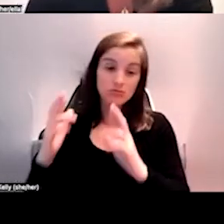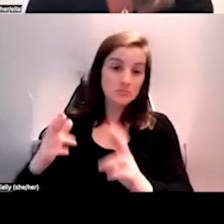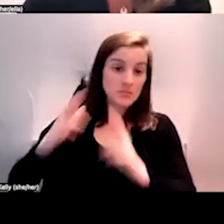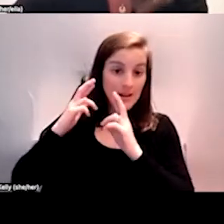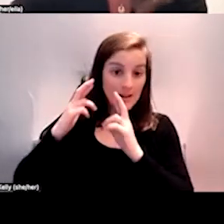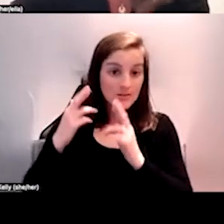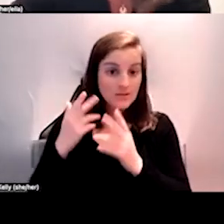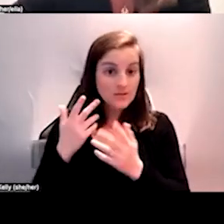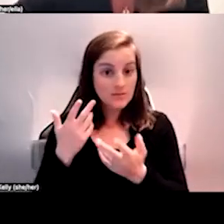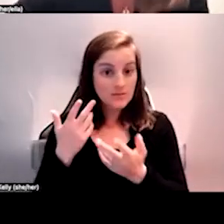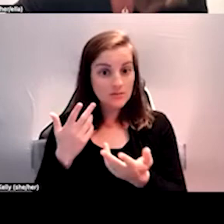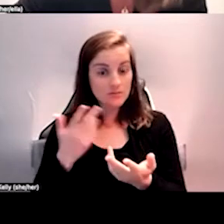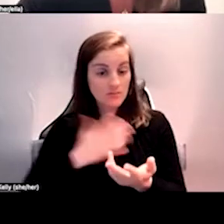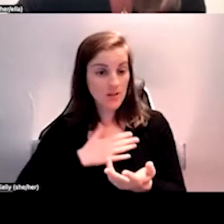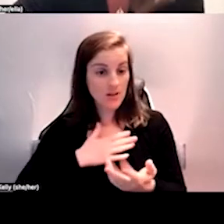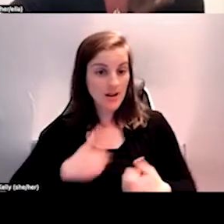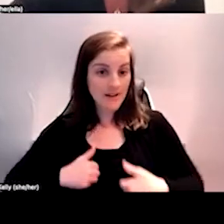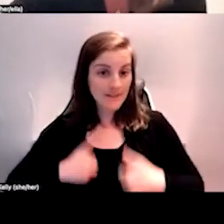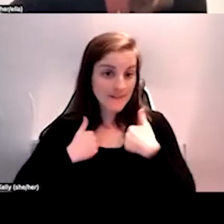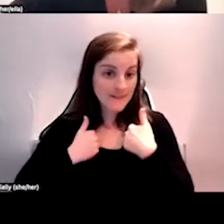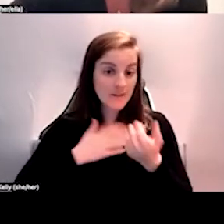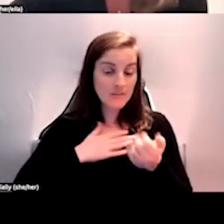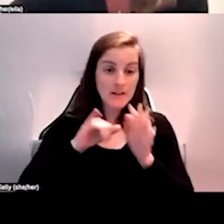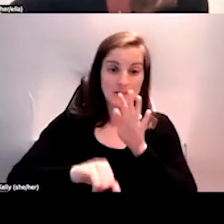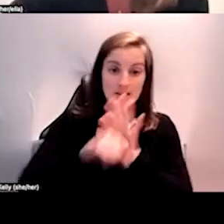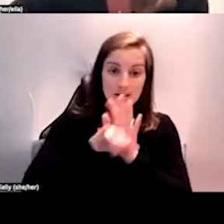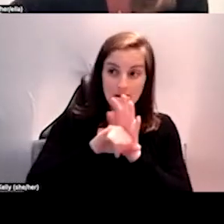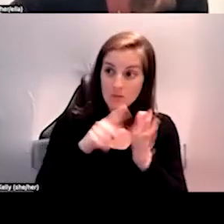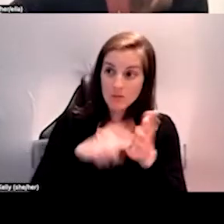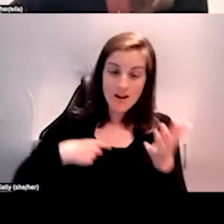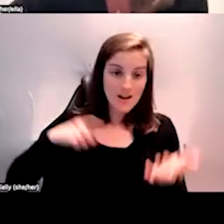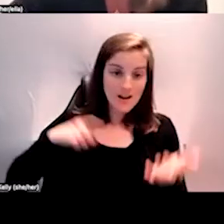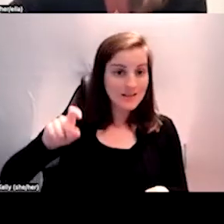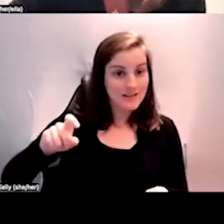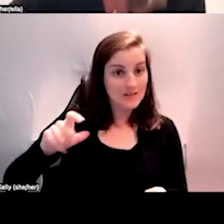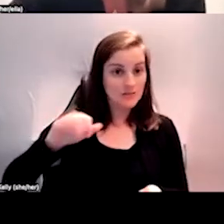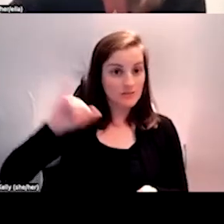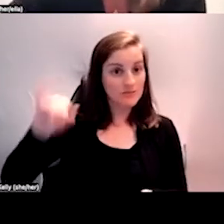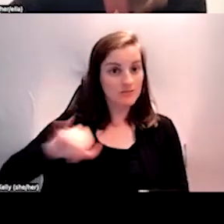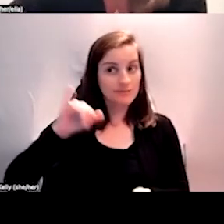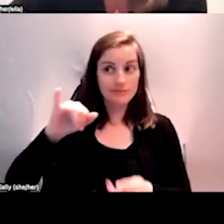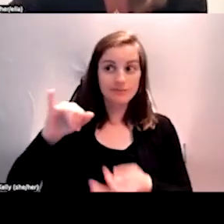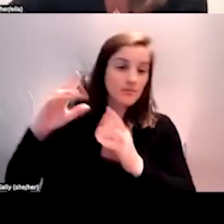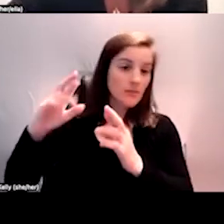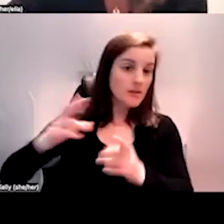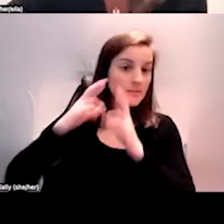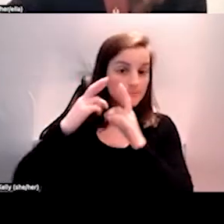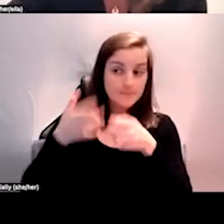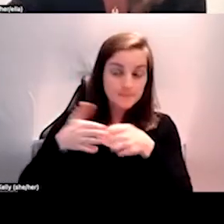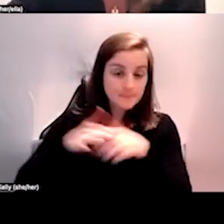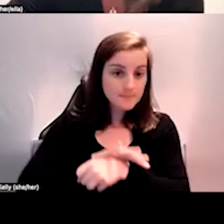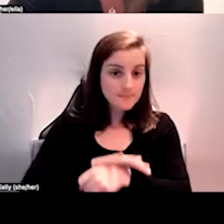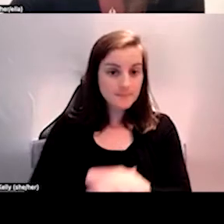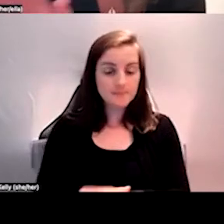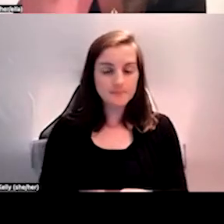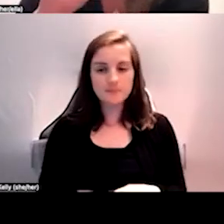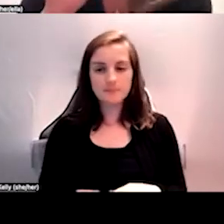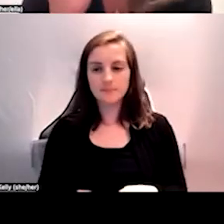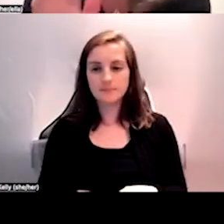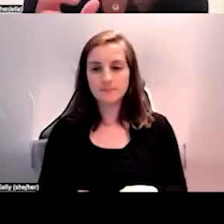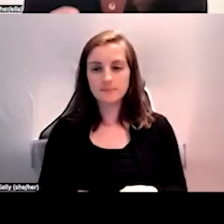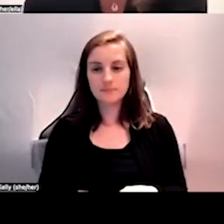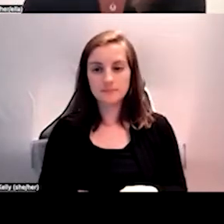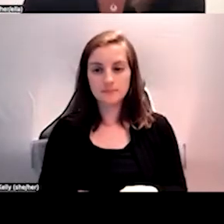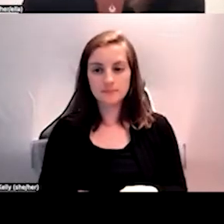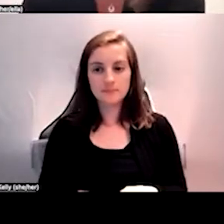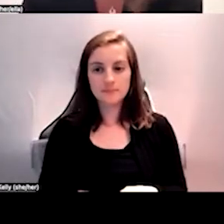life choices and your own identity and helps you get what you need because you're insured by them. And that is the